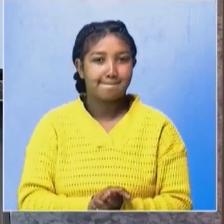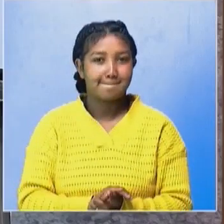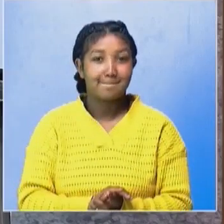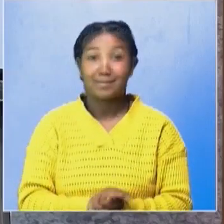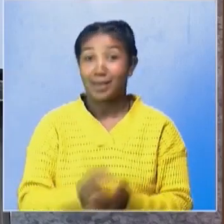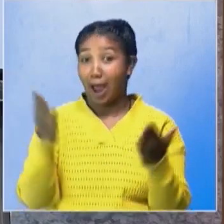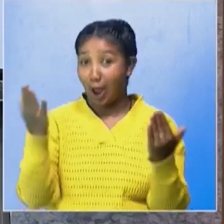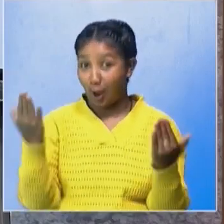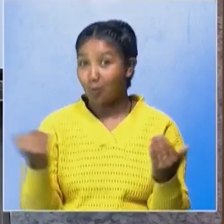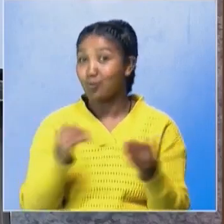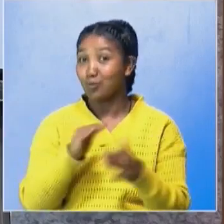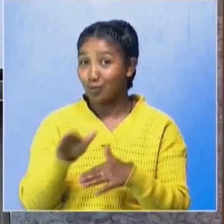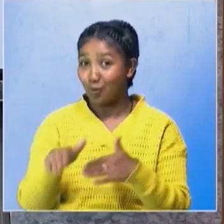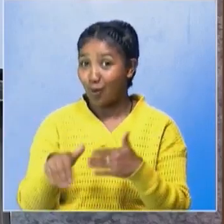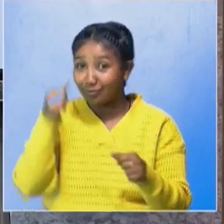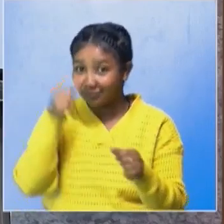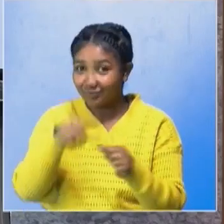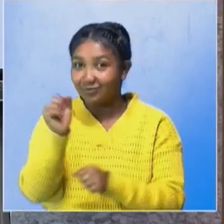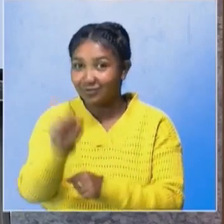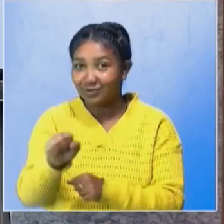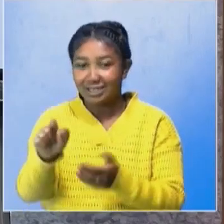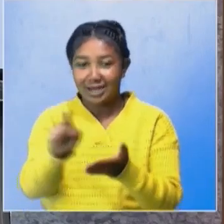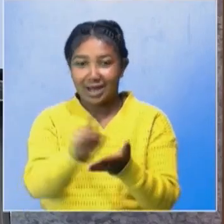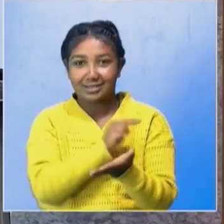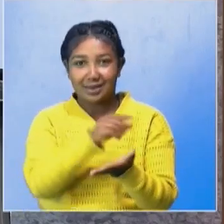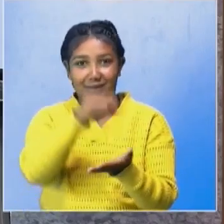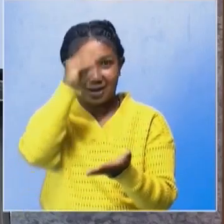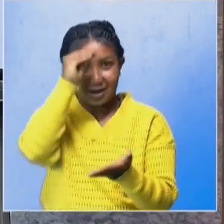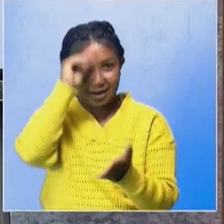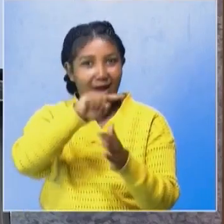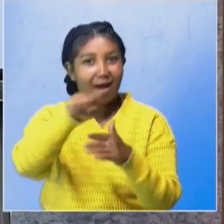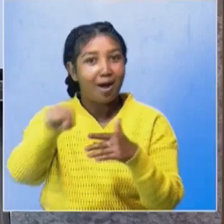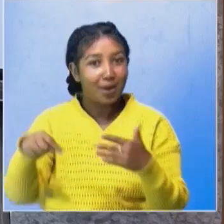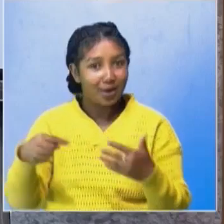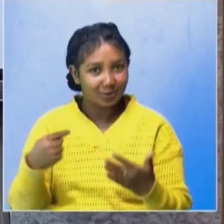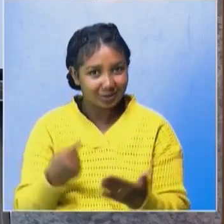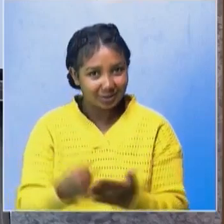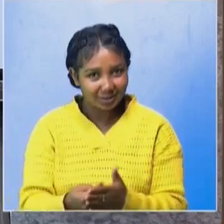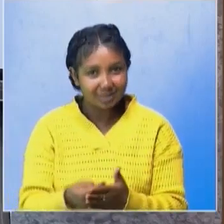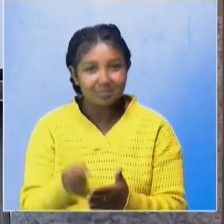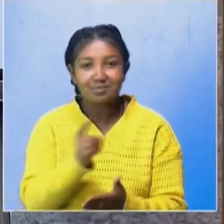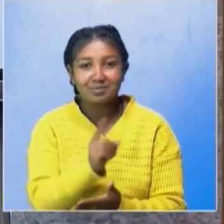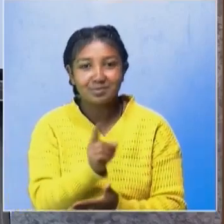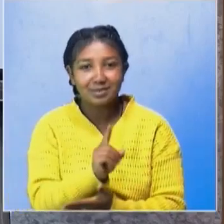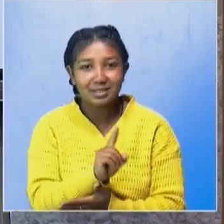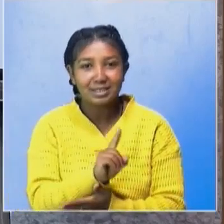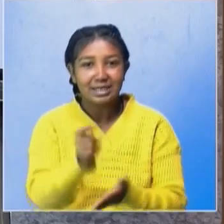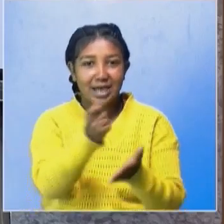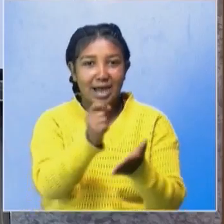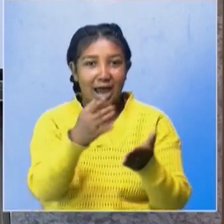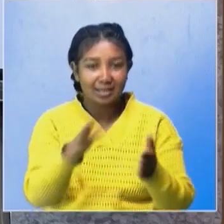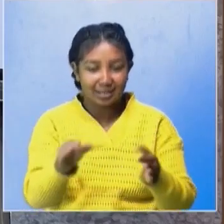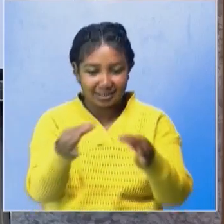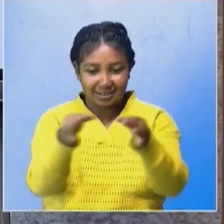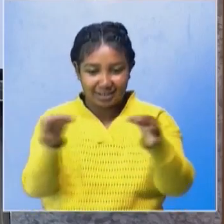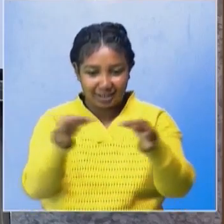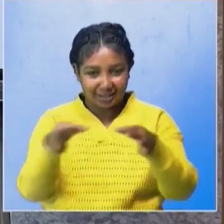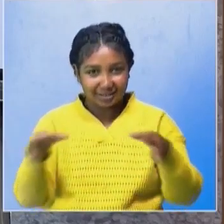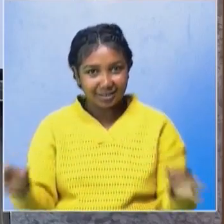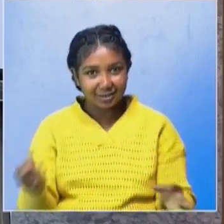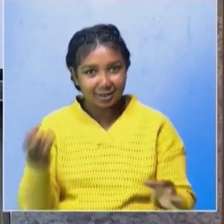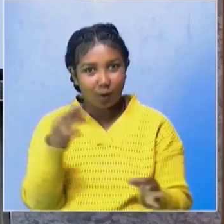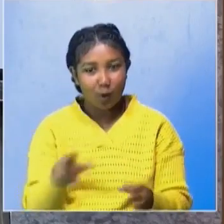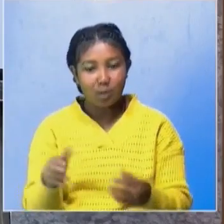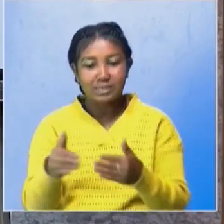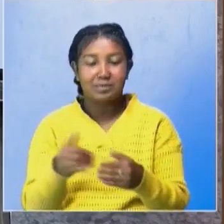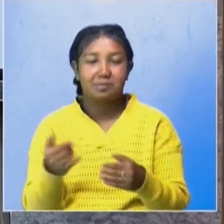I hope you are. Last time, we were learn about writing sentence or